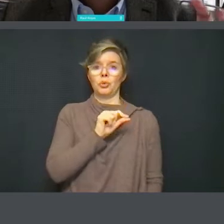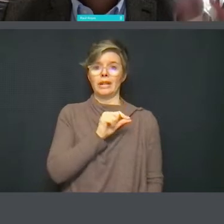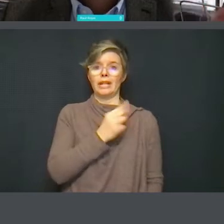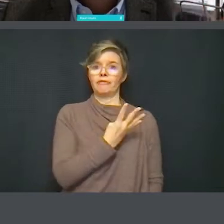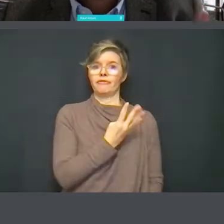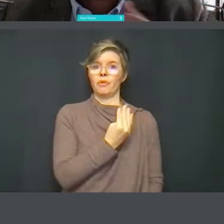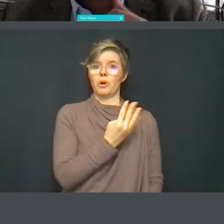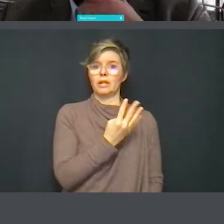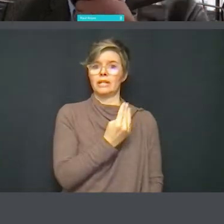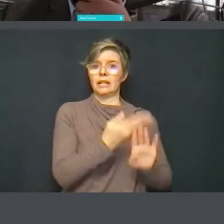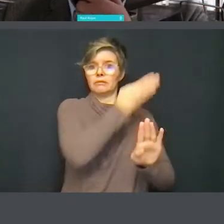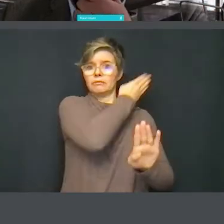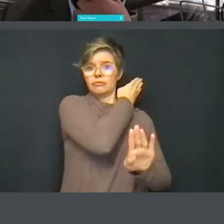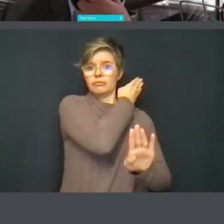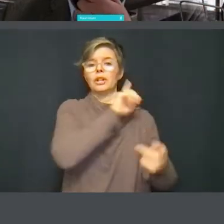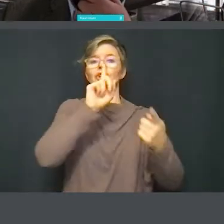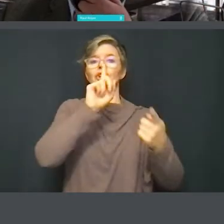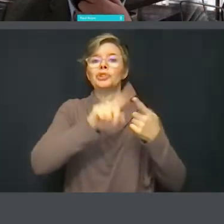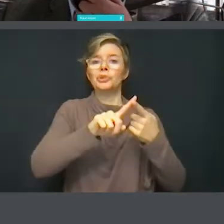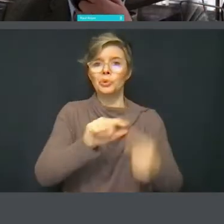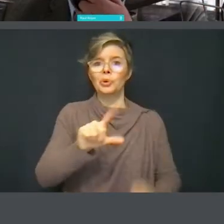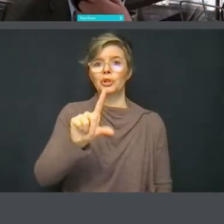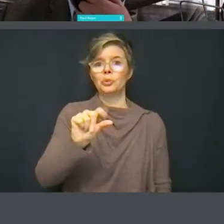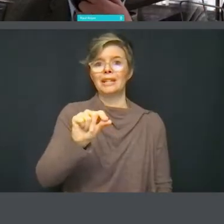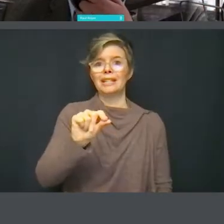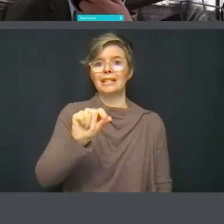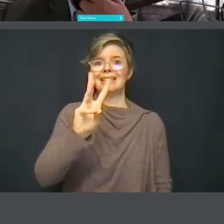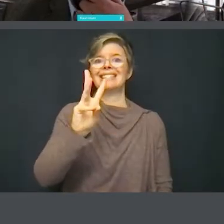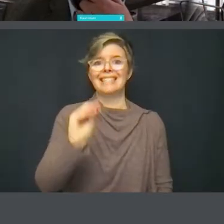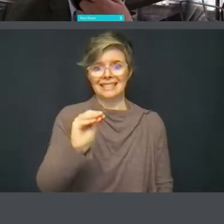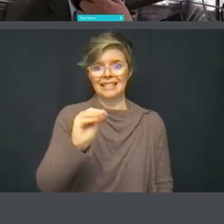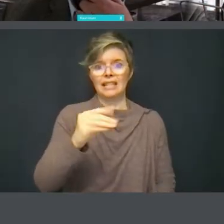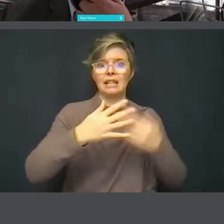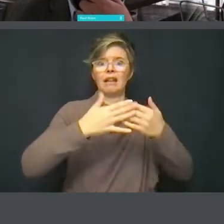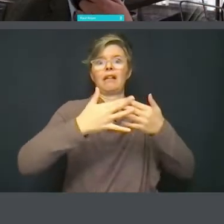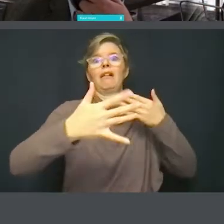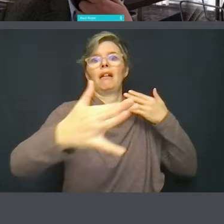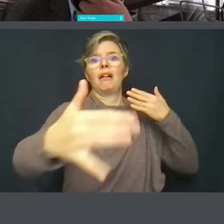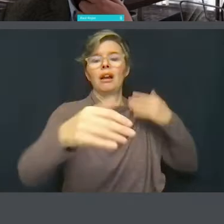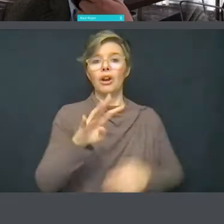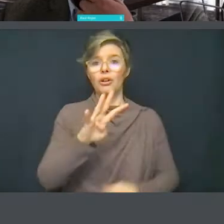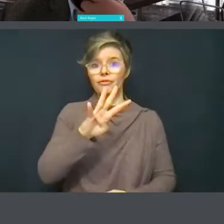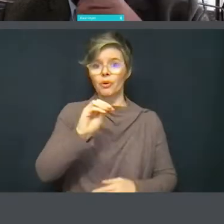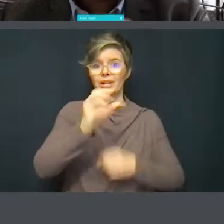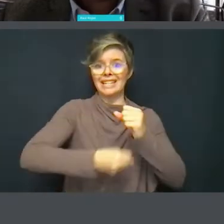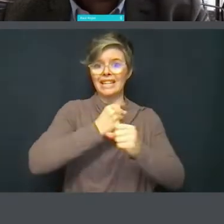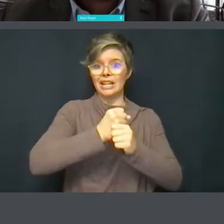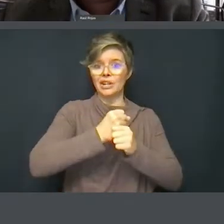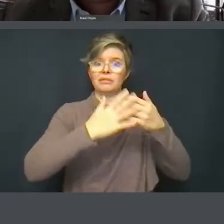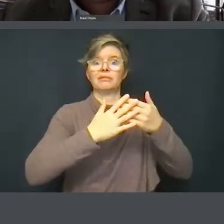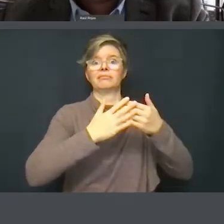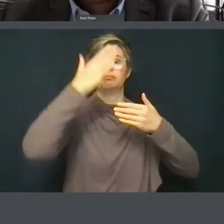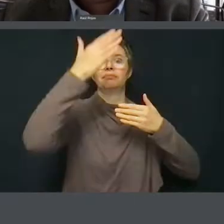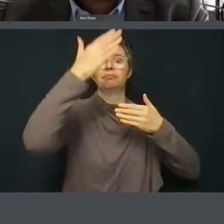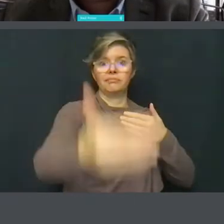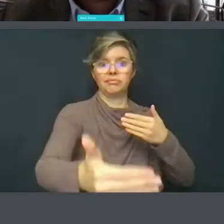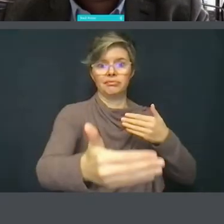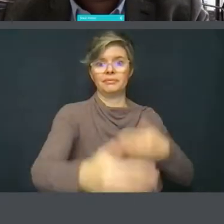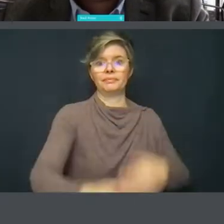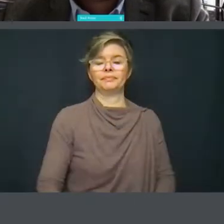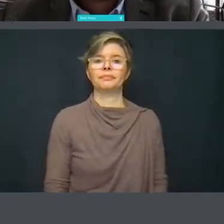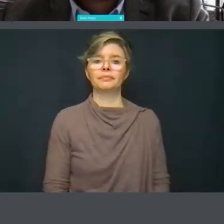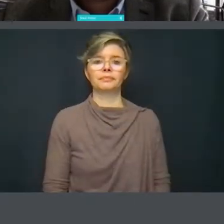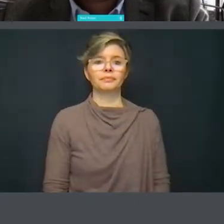to 2060, right? So if we think about like 40 years from now, what's going to be happening, right? And I think some